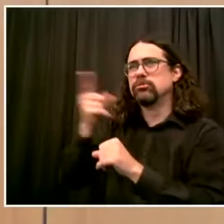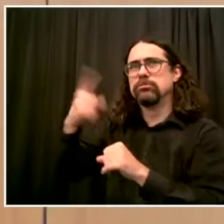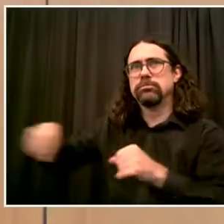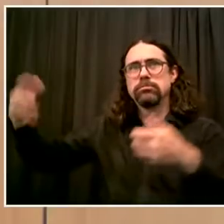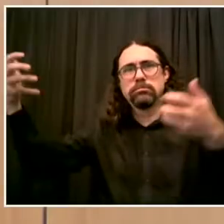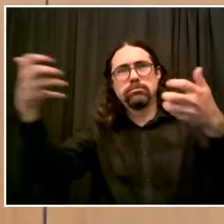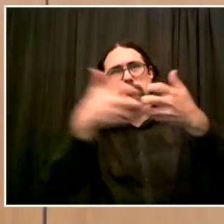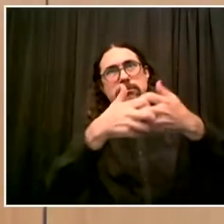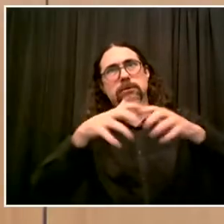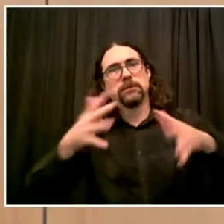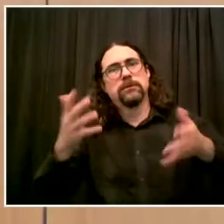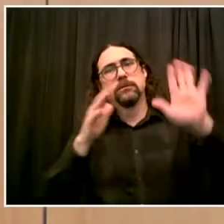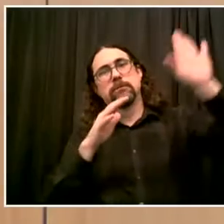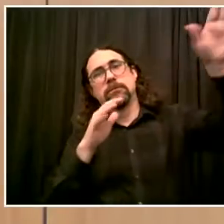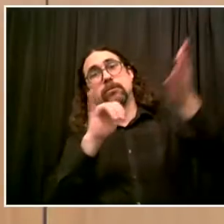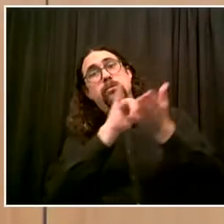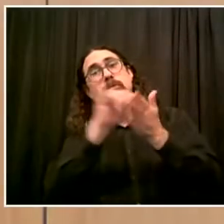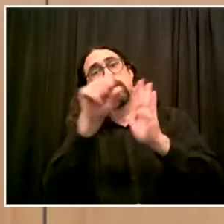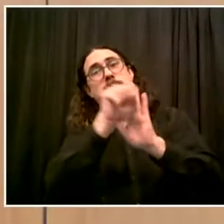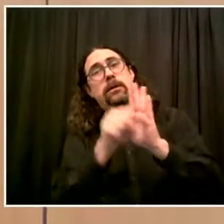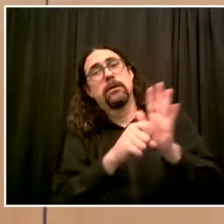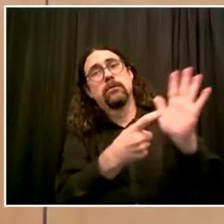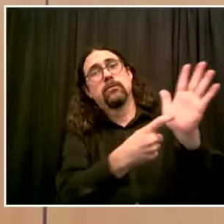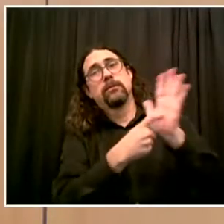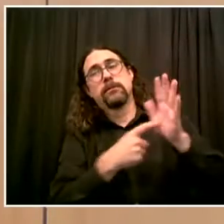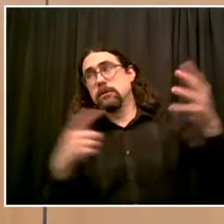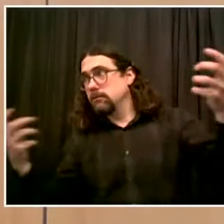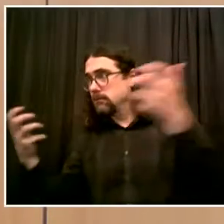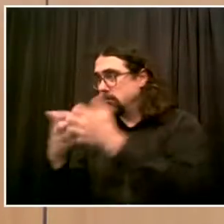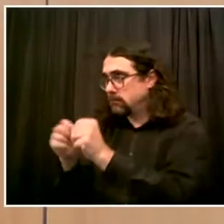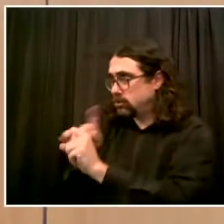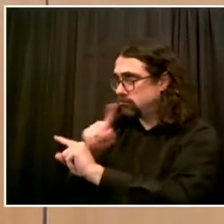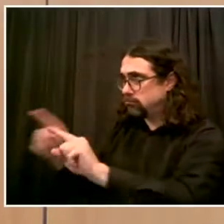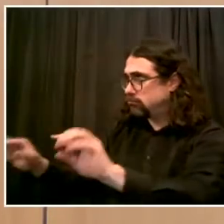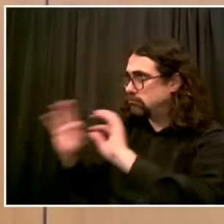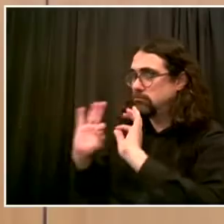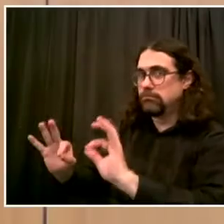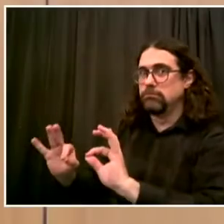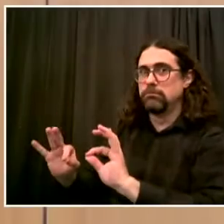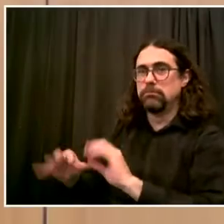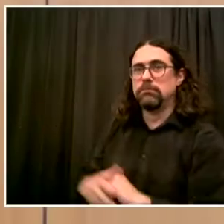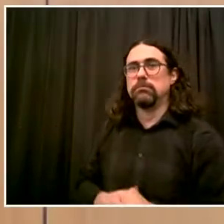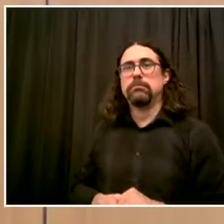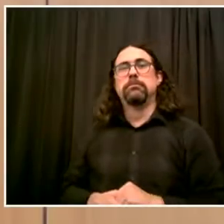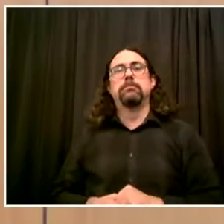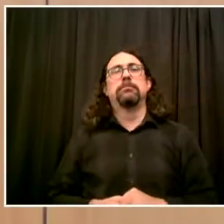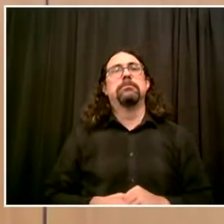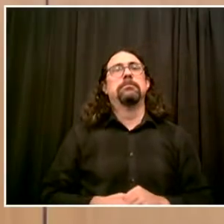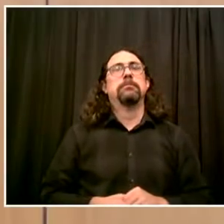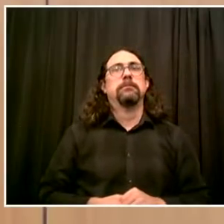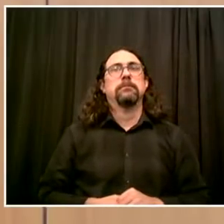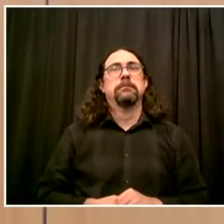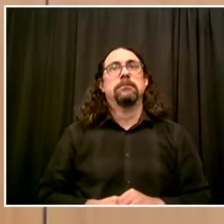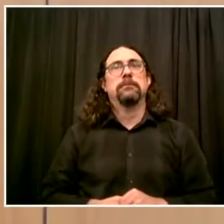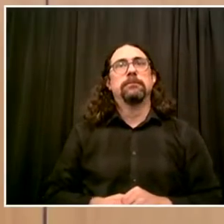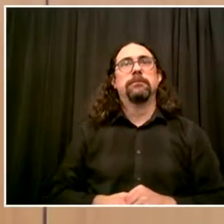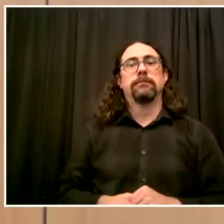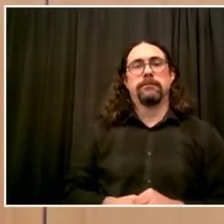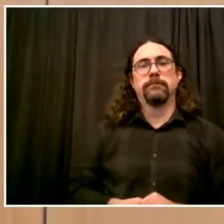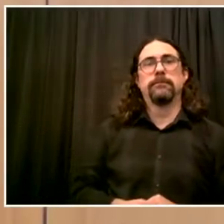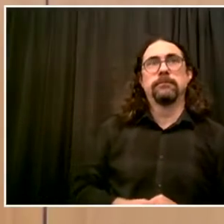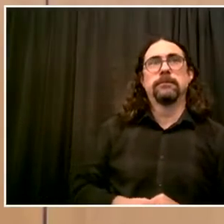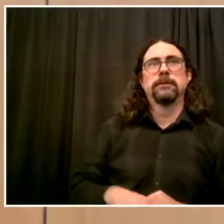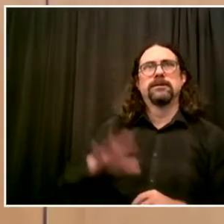is lifted. My understanding is that across New York State, child care centers have been allowed to remain open. And what makes these